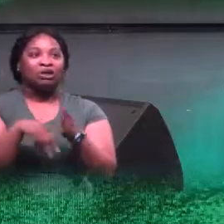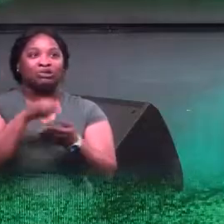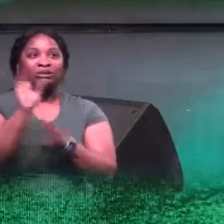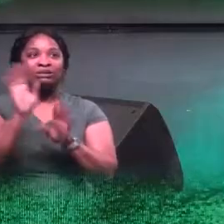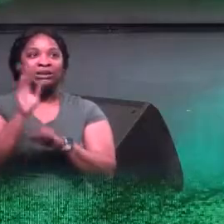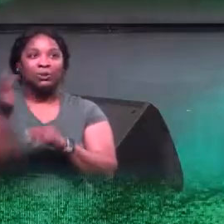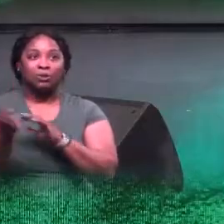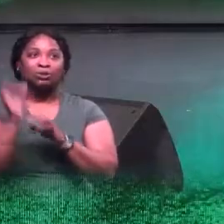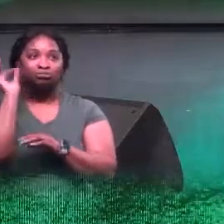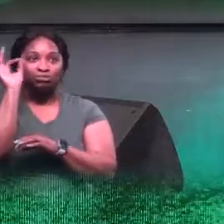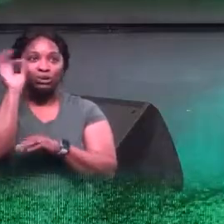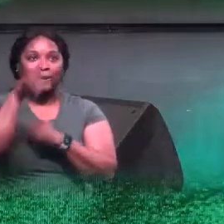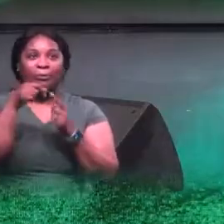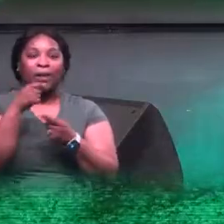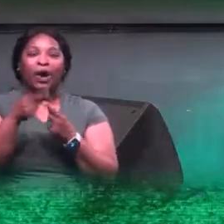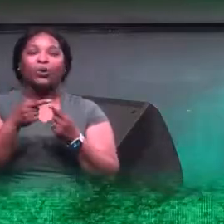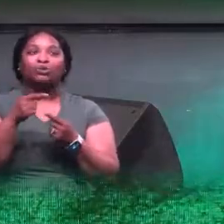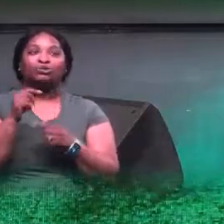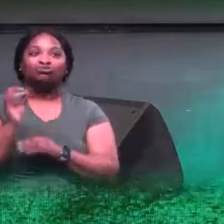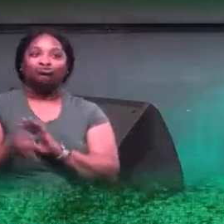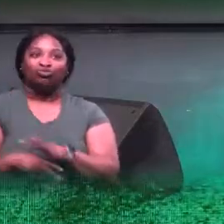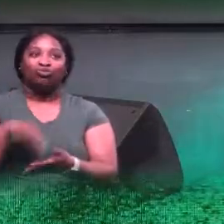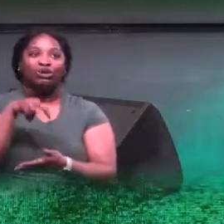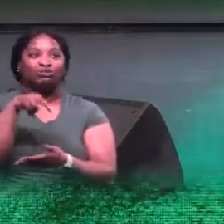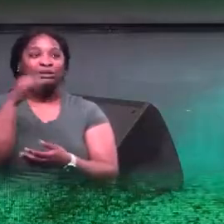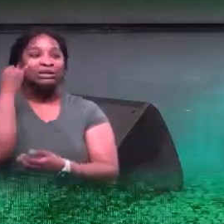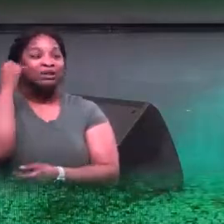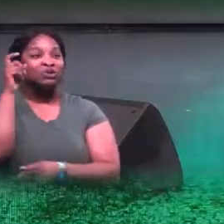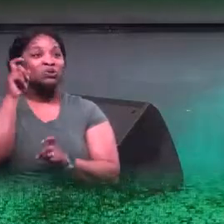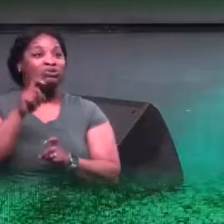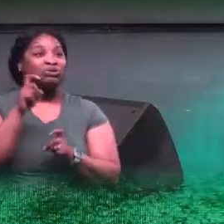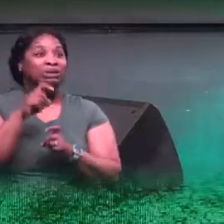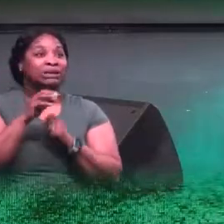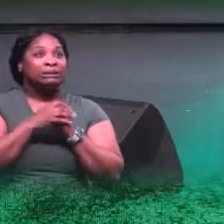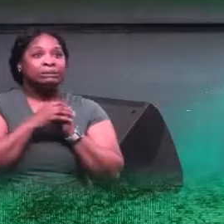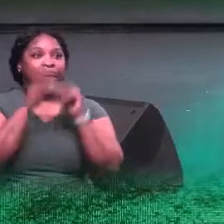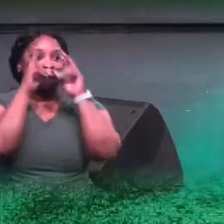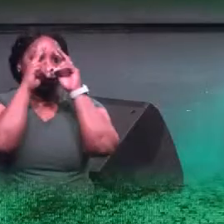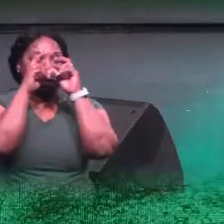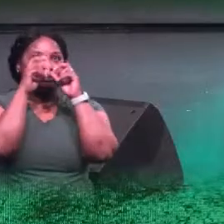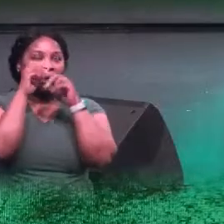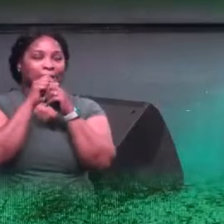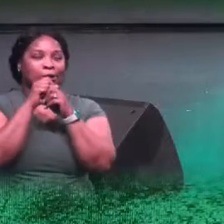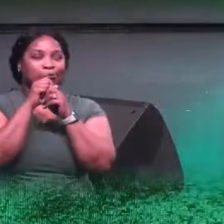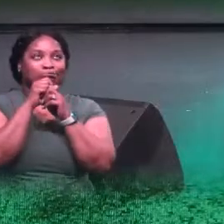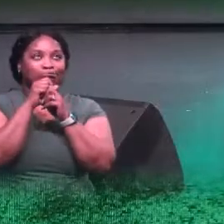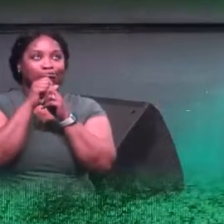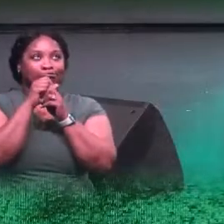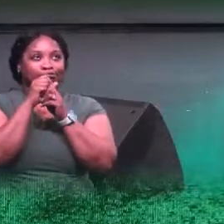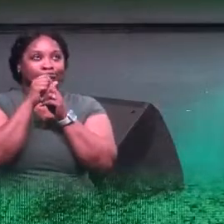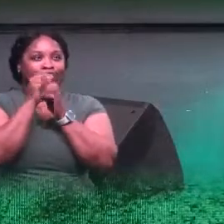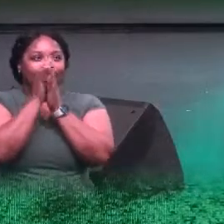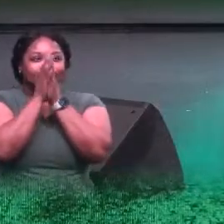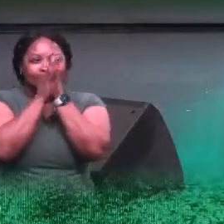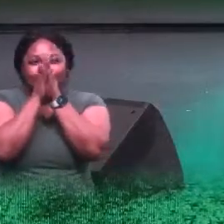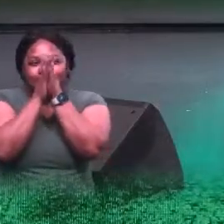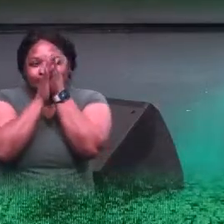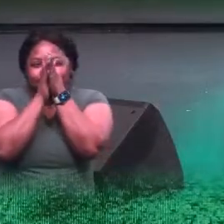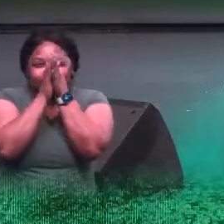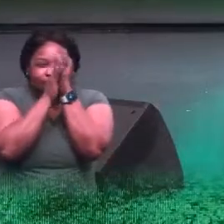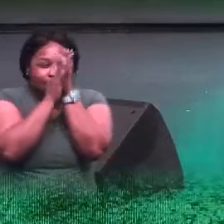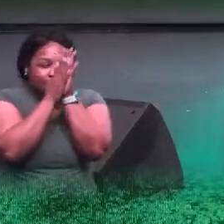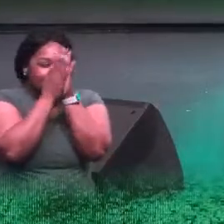preach Resurrection. Amen. If you need mystery and if you need intrigue, go